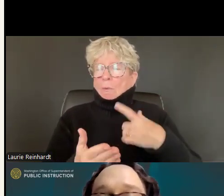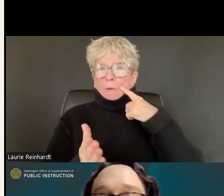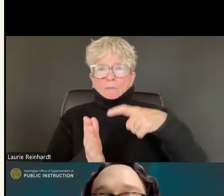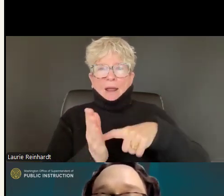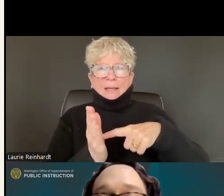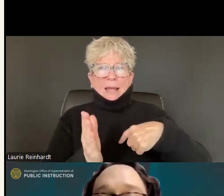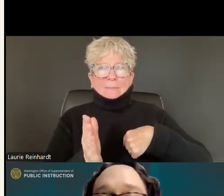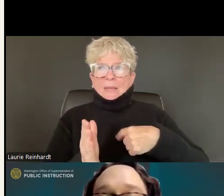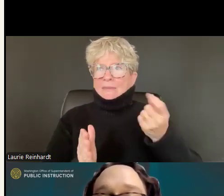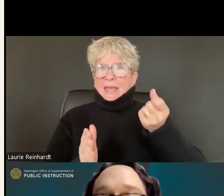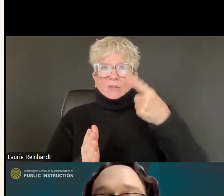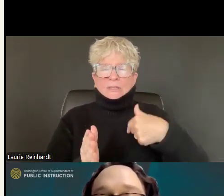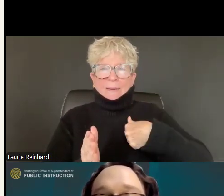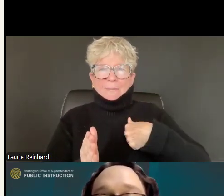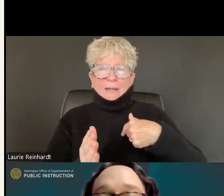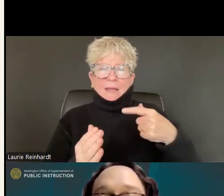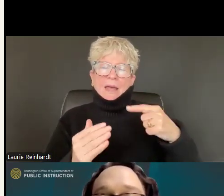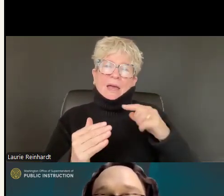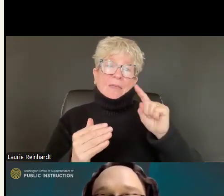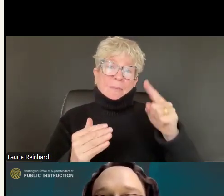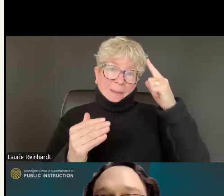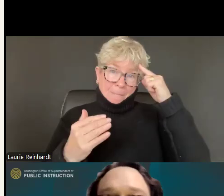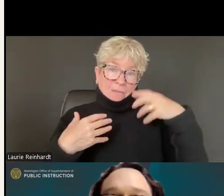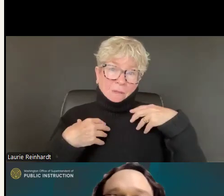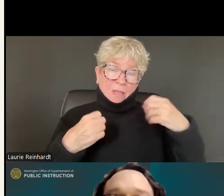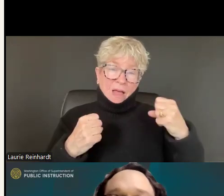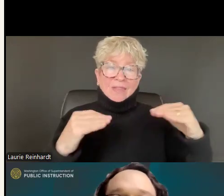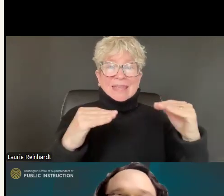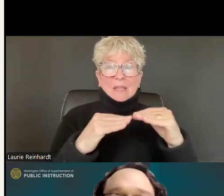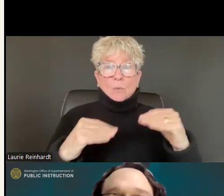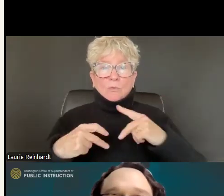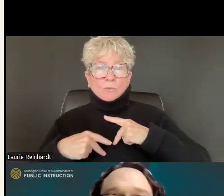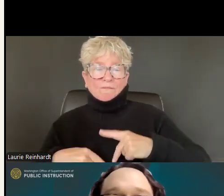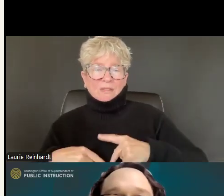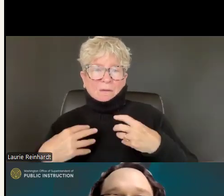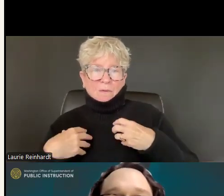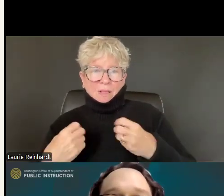to prioritize their mental health equally to physical health.